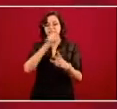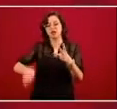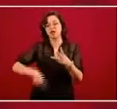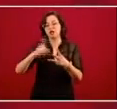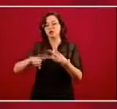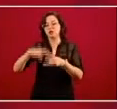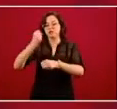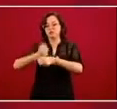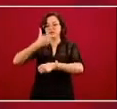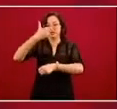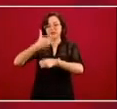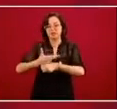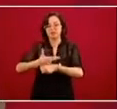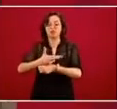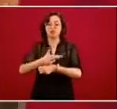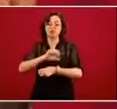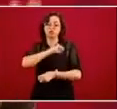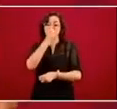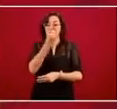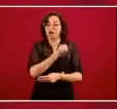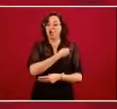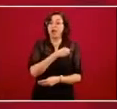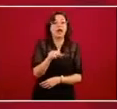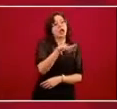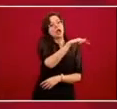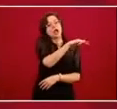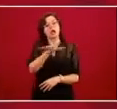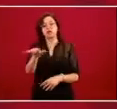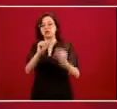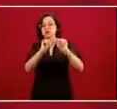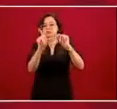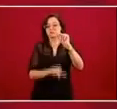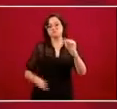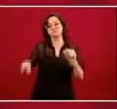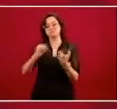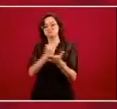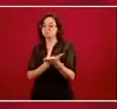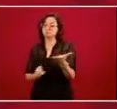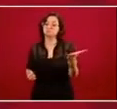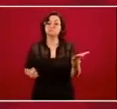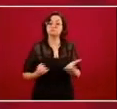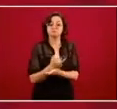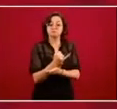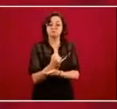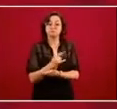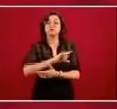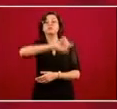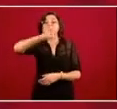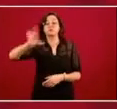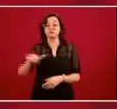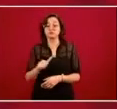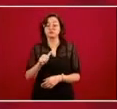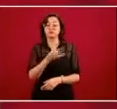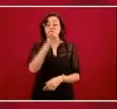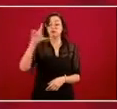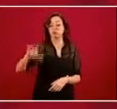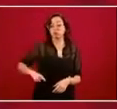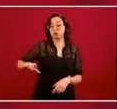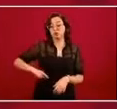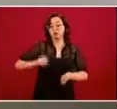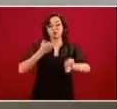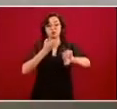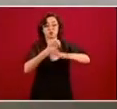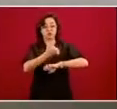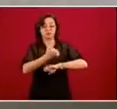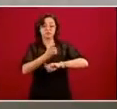Council, and the Secretary of Health, they implement and announce general dispositions, and